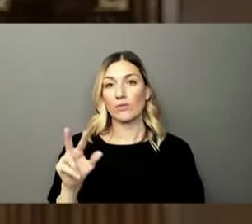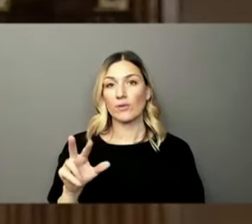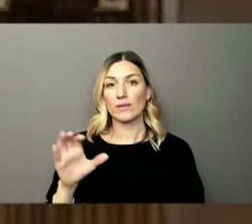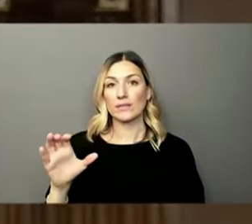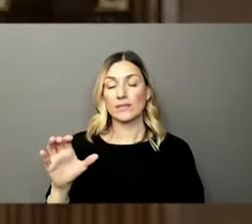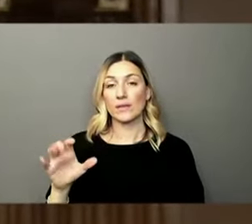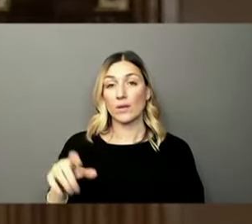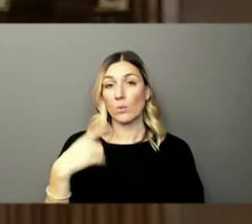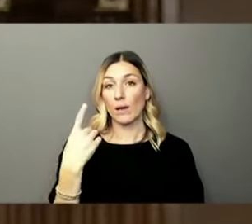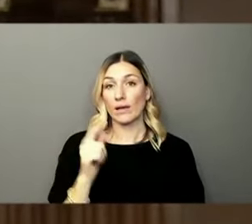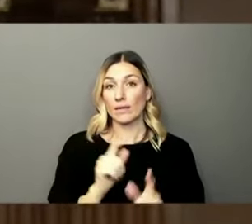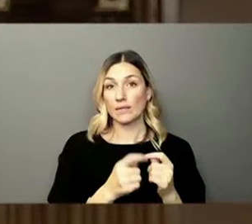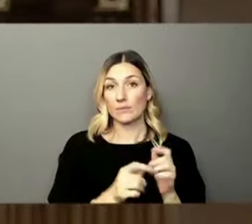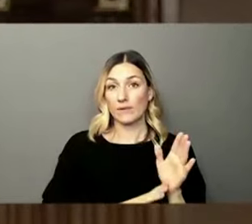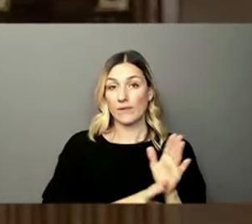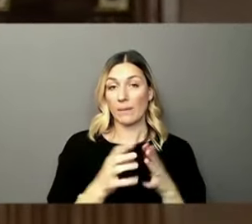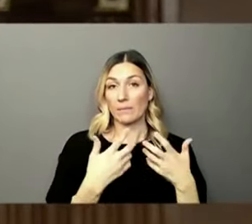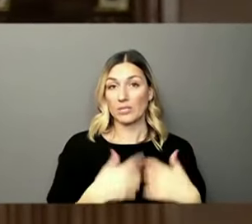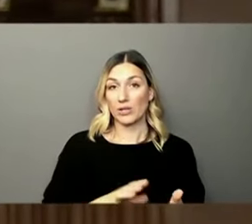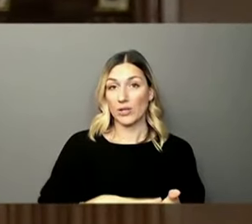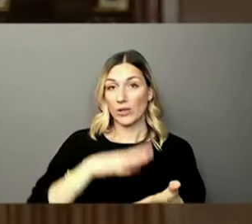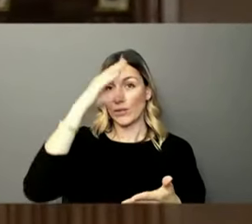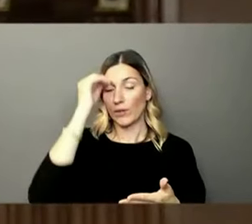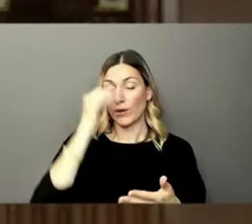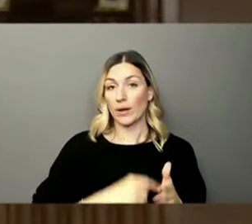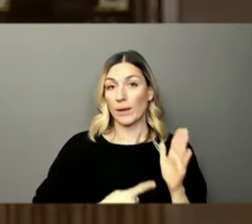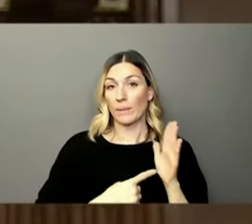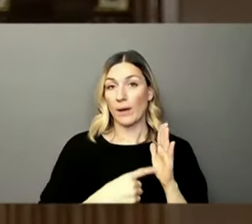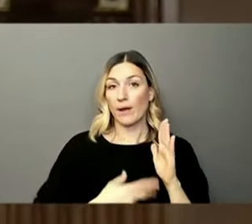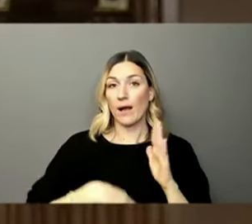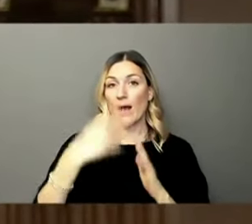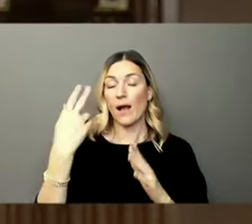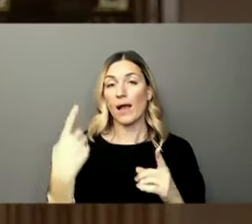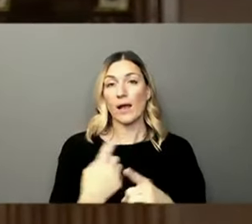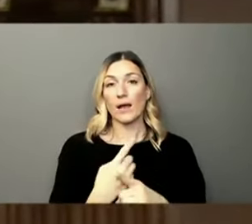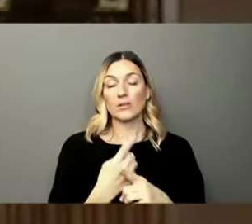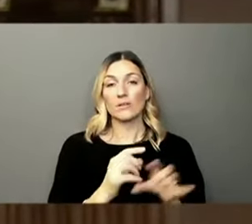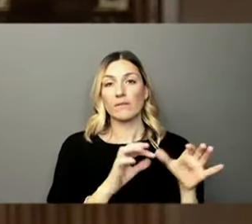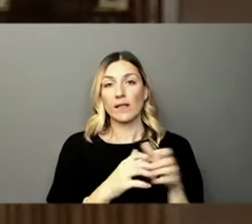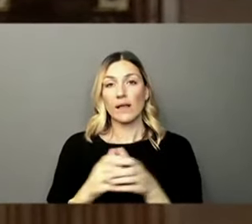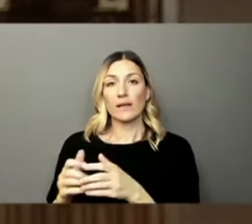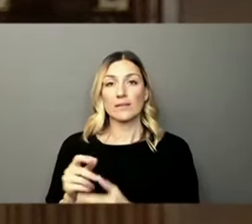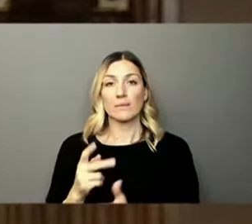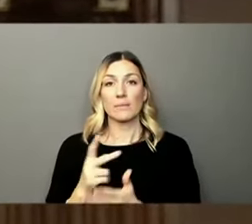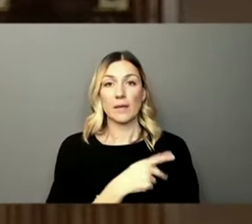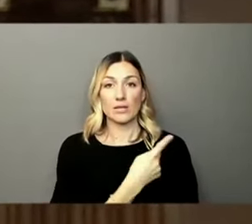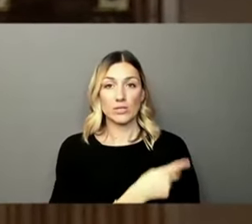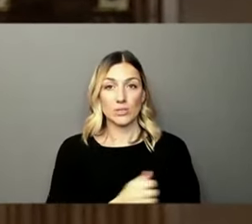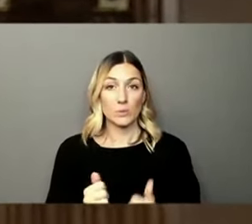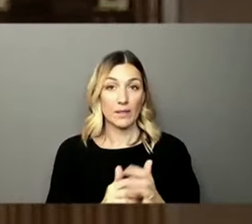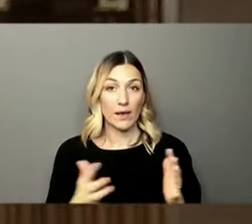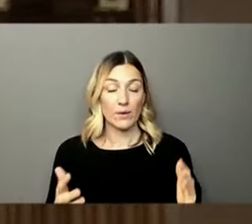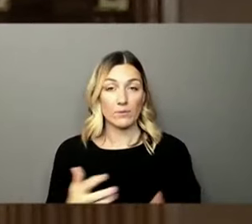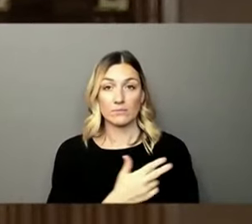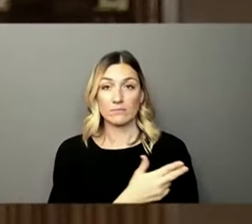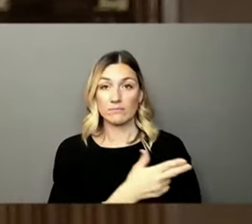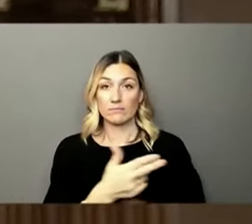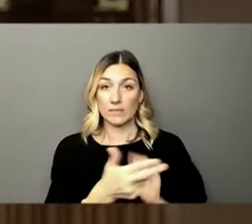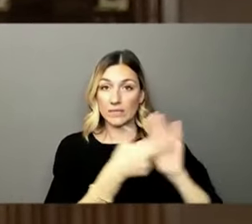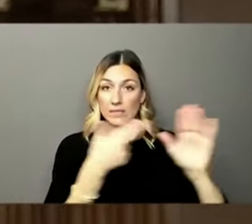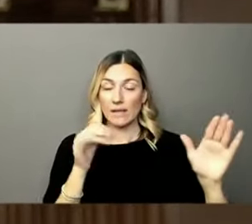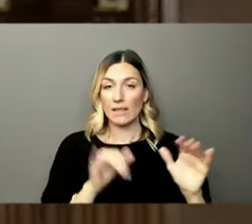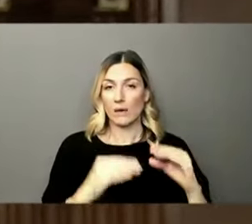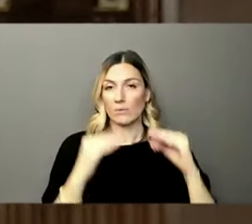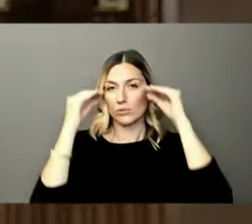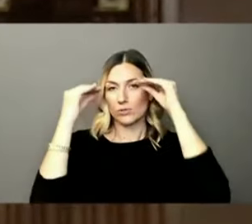team developed a machine learning model which showed high accuracy in classifying patients without a diagnosis. So the model was trained using